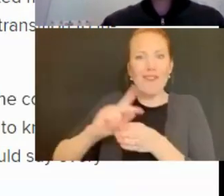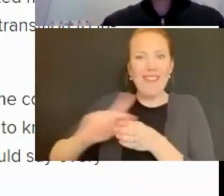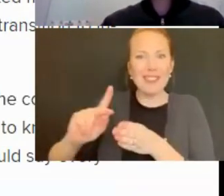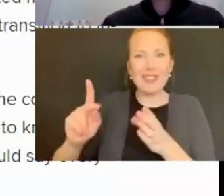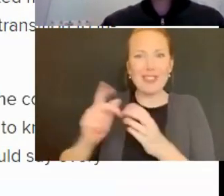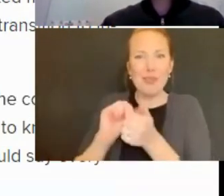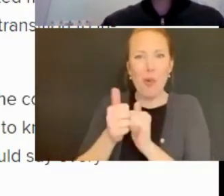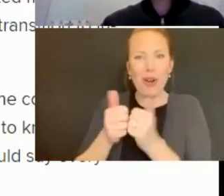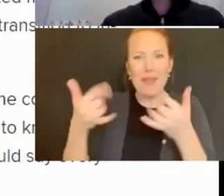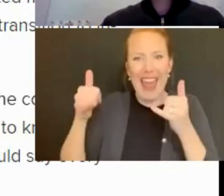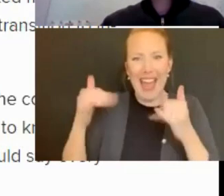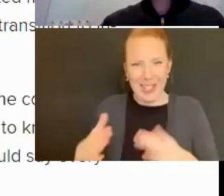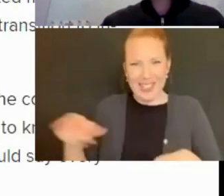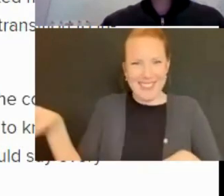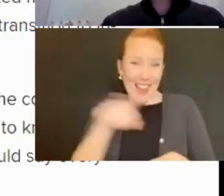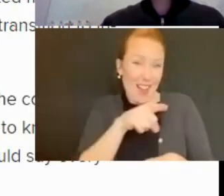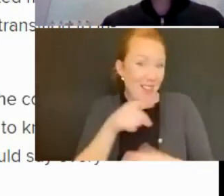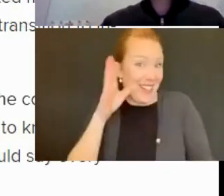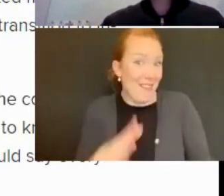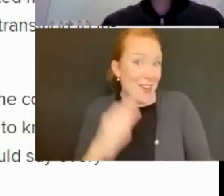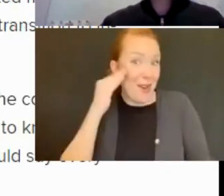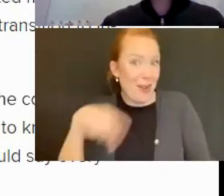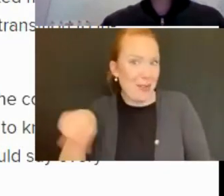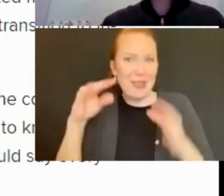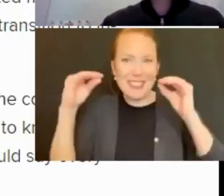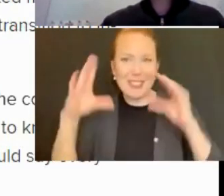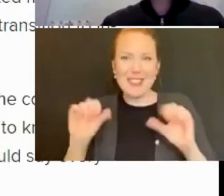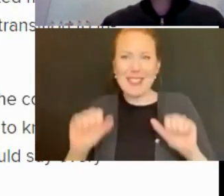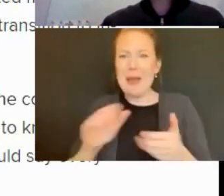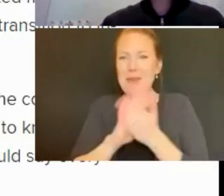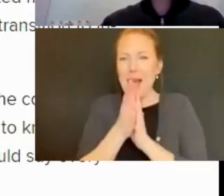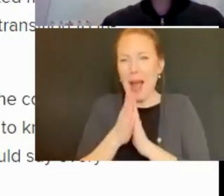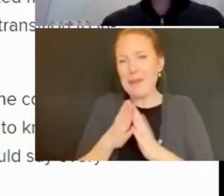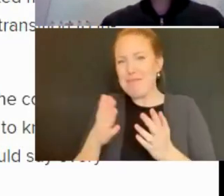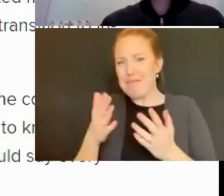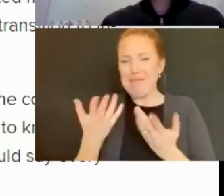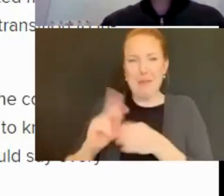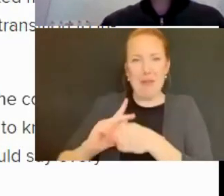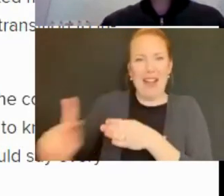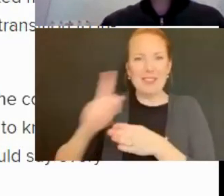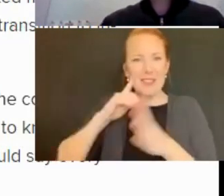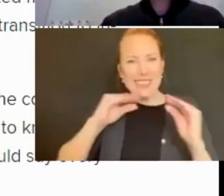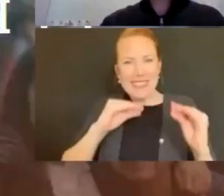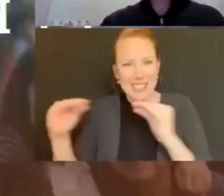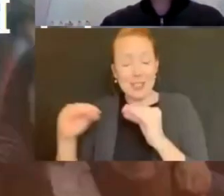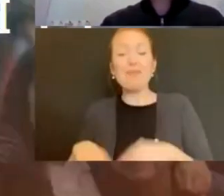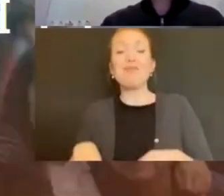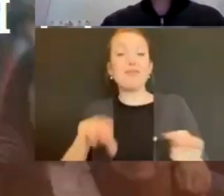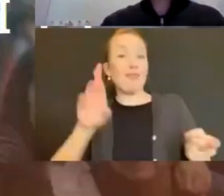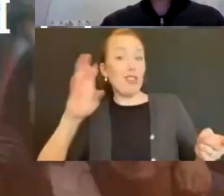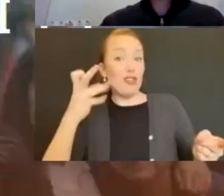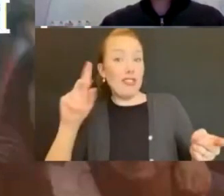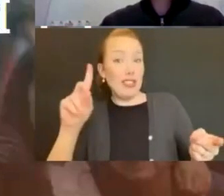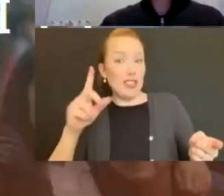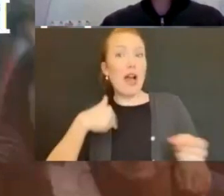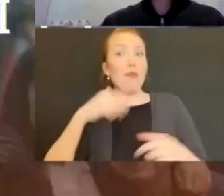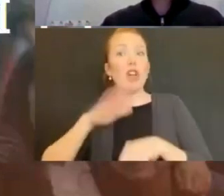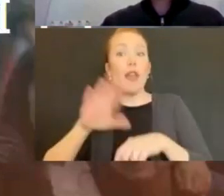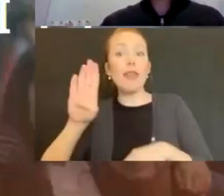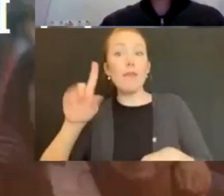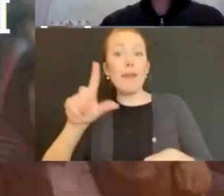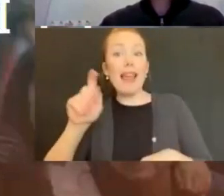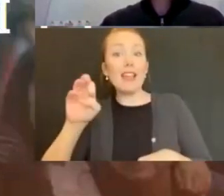can translate to. And then let me go over to Richard. I was on the Blazers website looking around